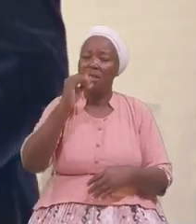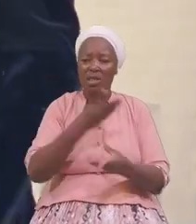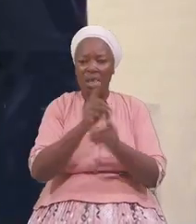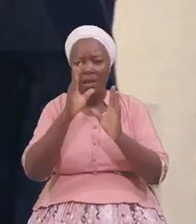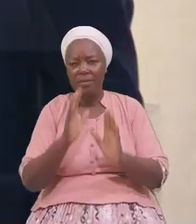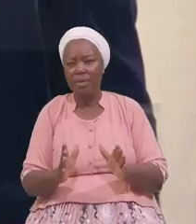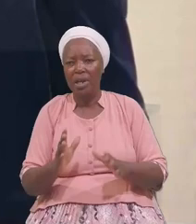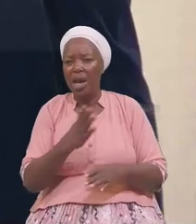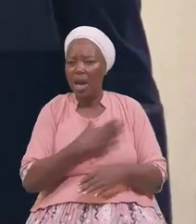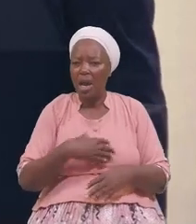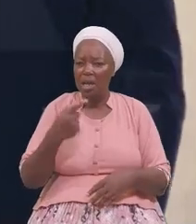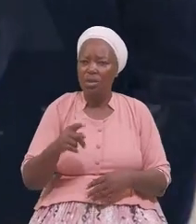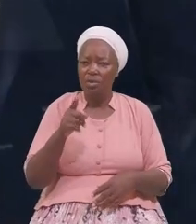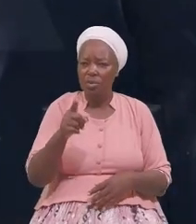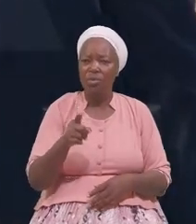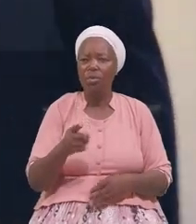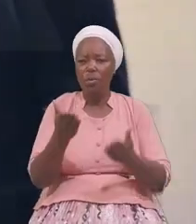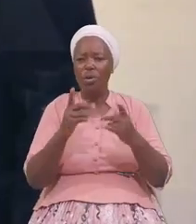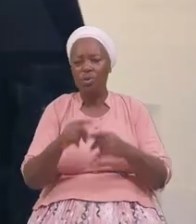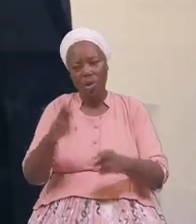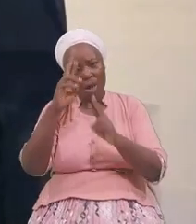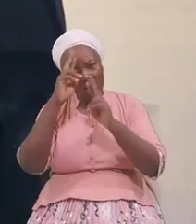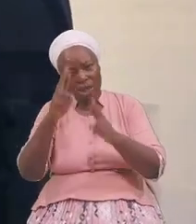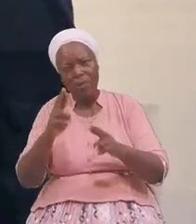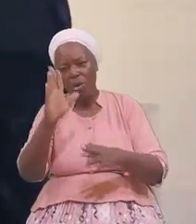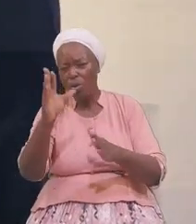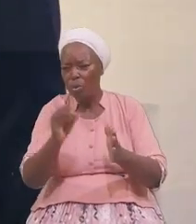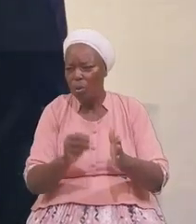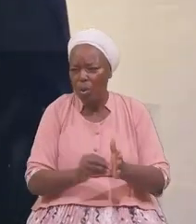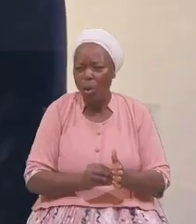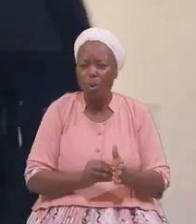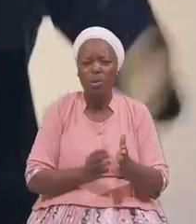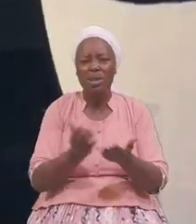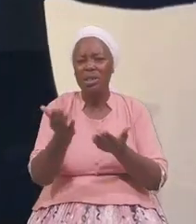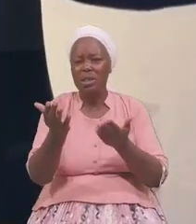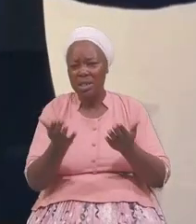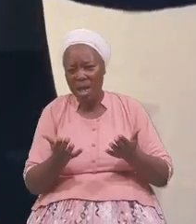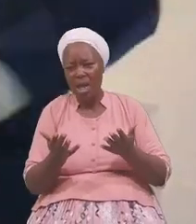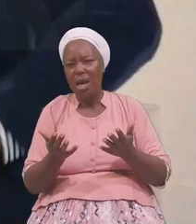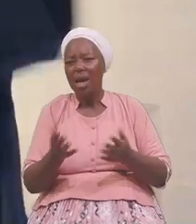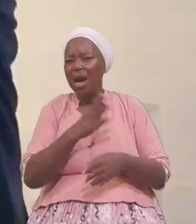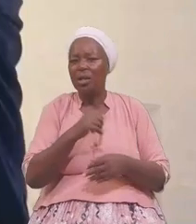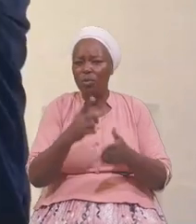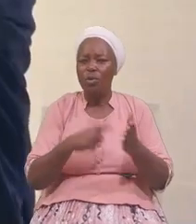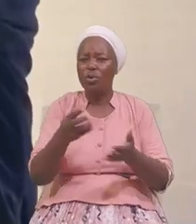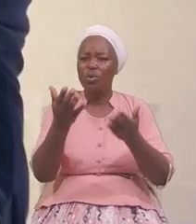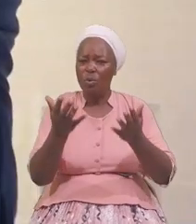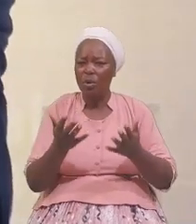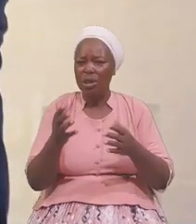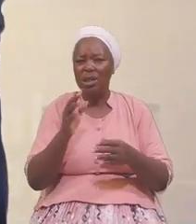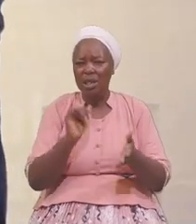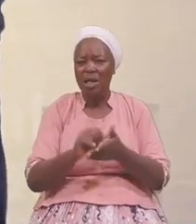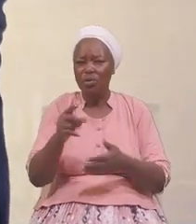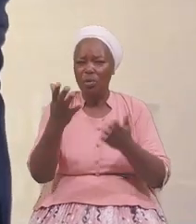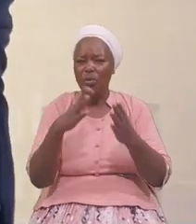Deliverer. And you want to respect your own desire and what you want, that you want